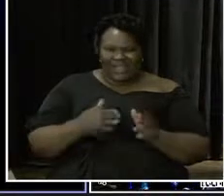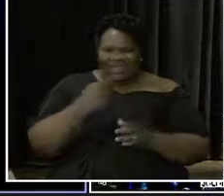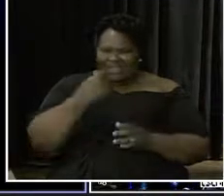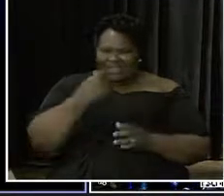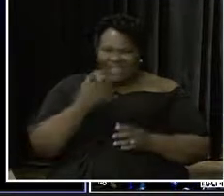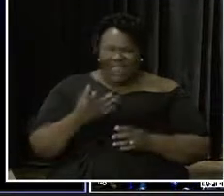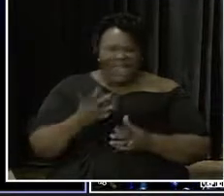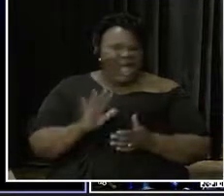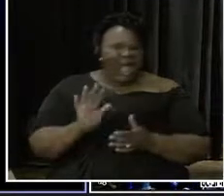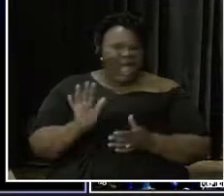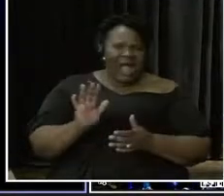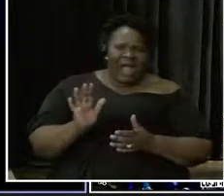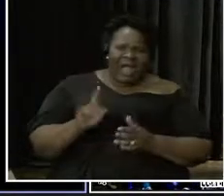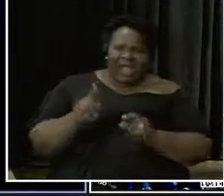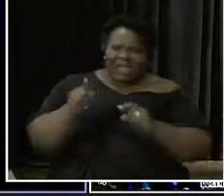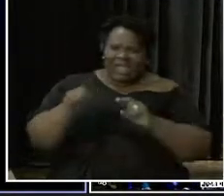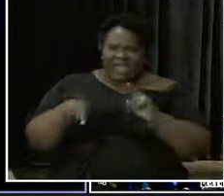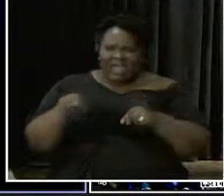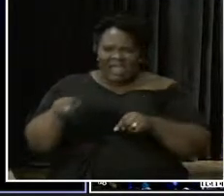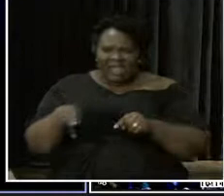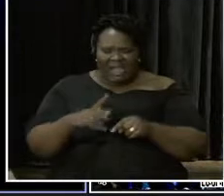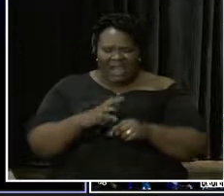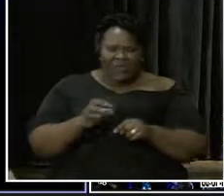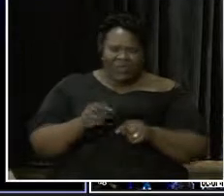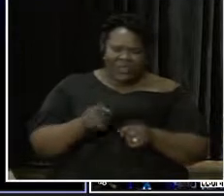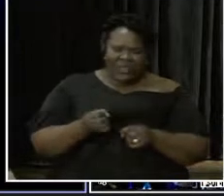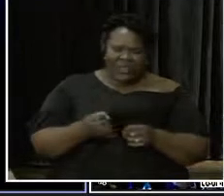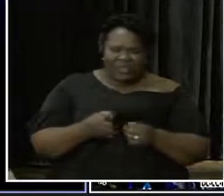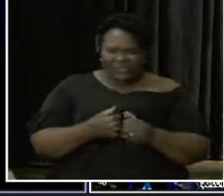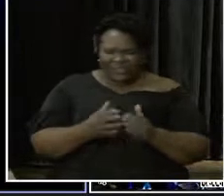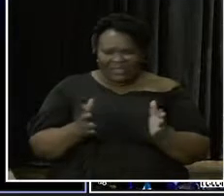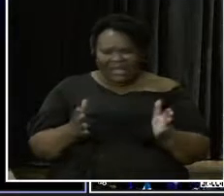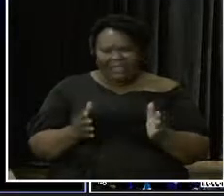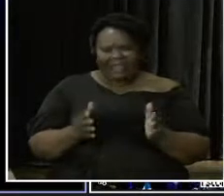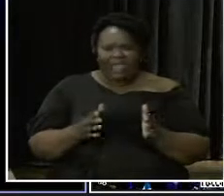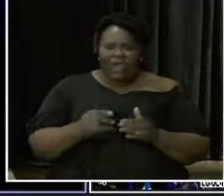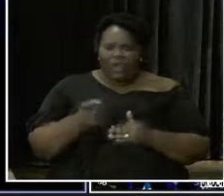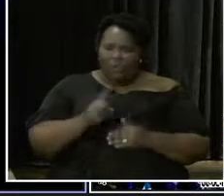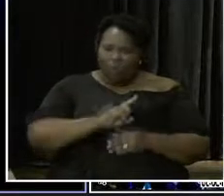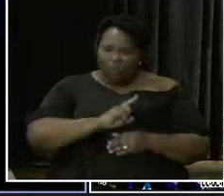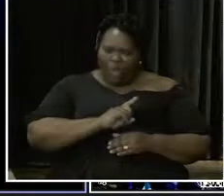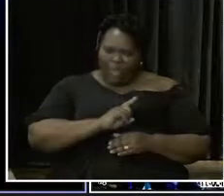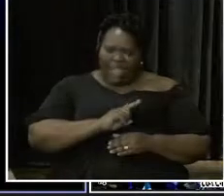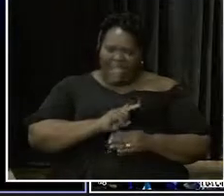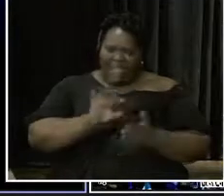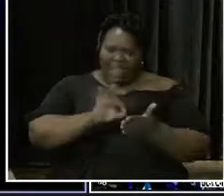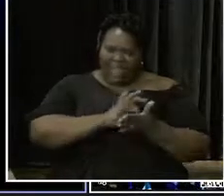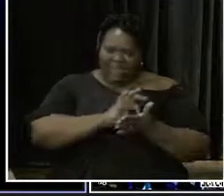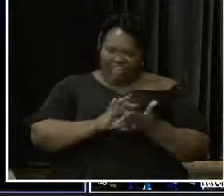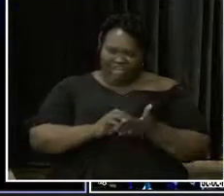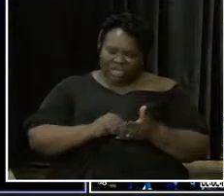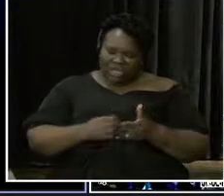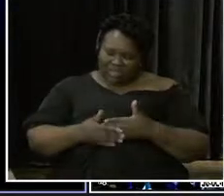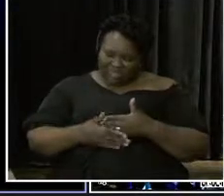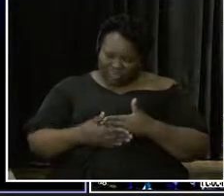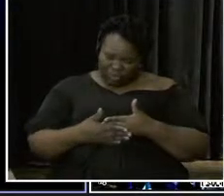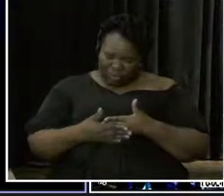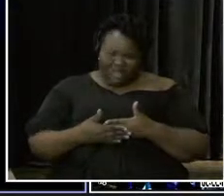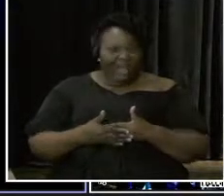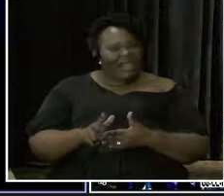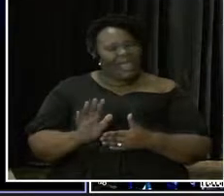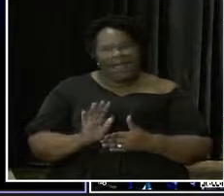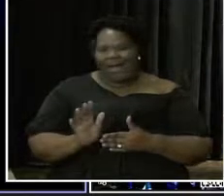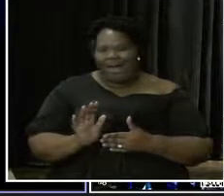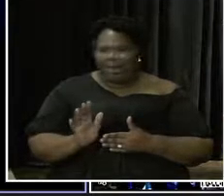any allegations that will start delivering because elections are closed. So we'll continue to deliver. That's why we are